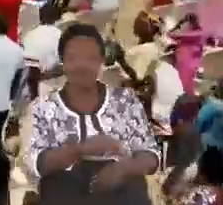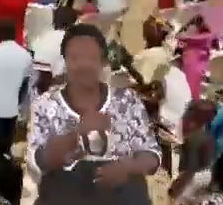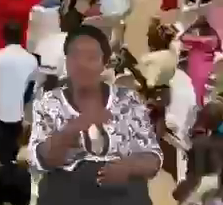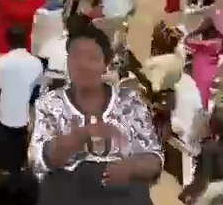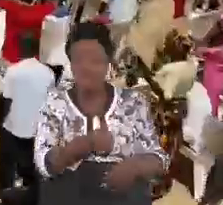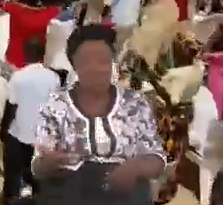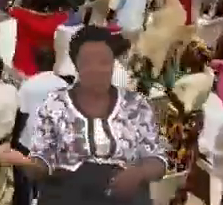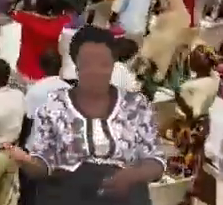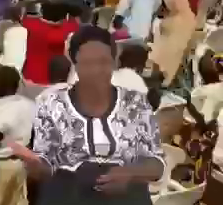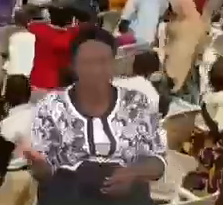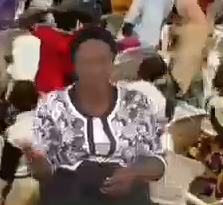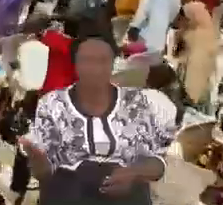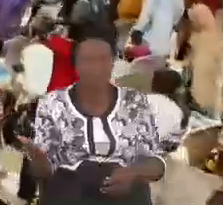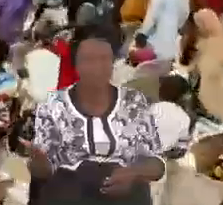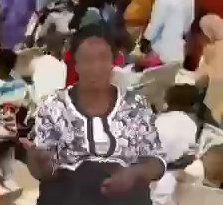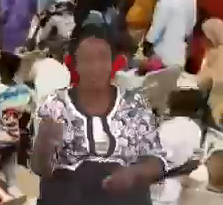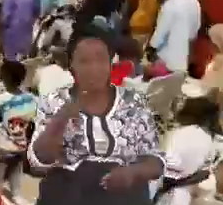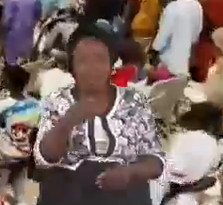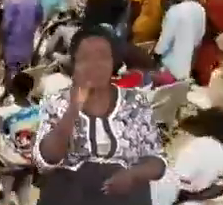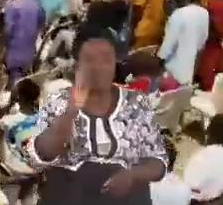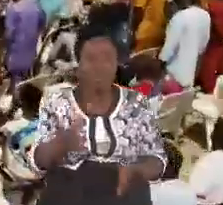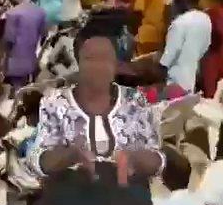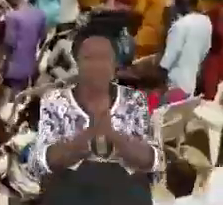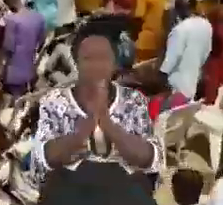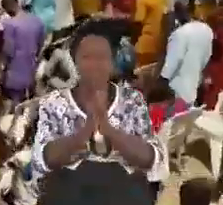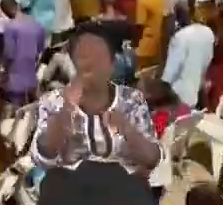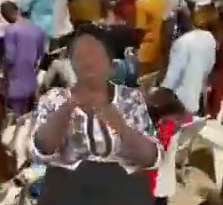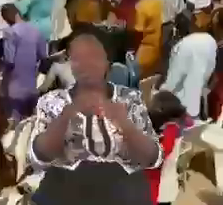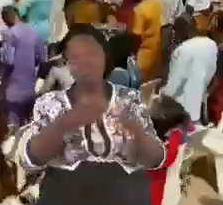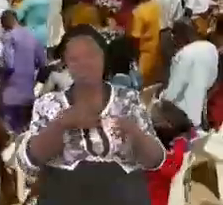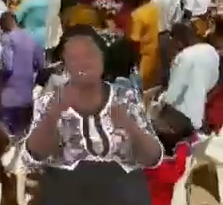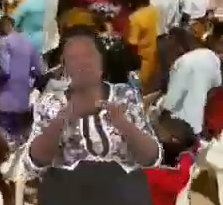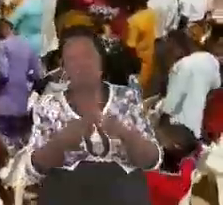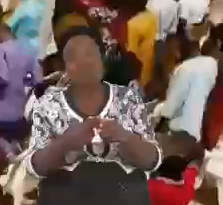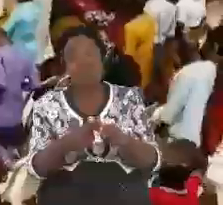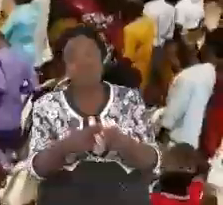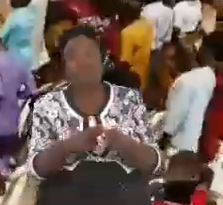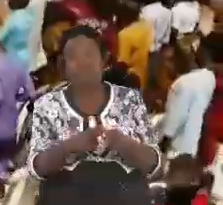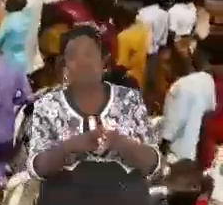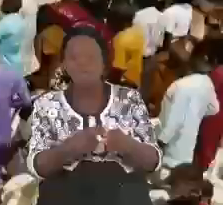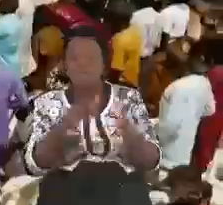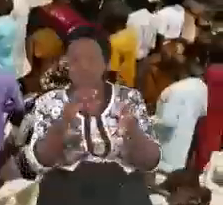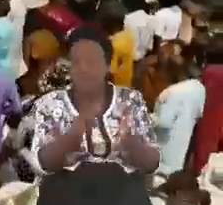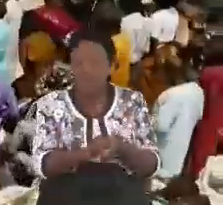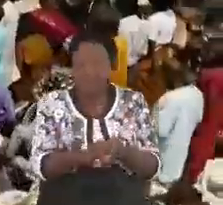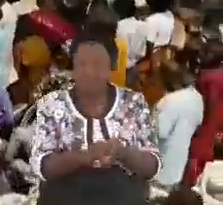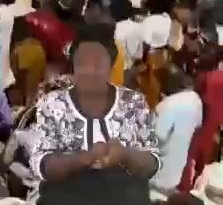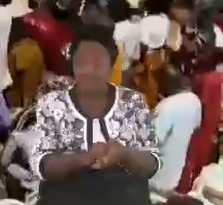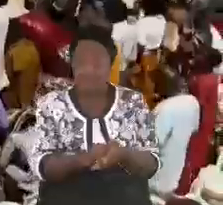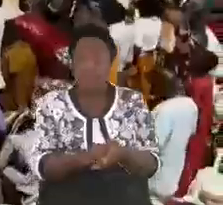whatsoever ye shall ask in my name, that he will